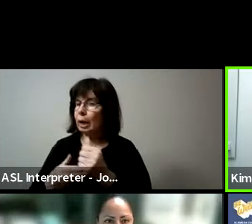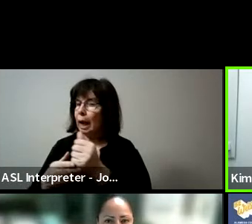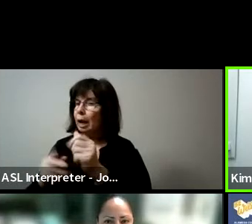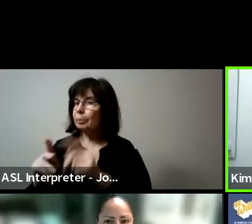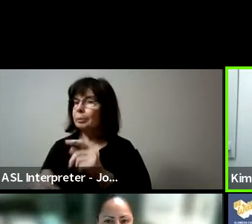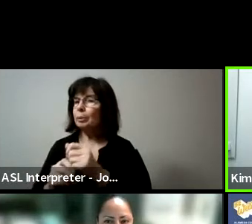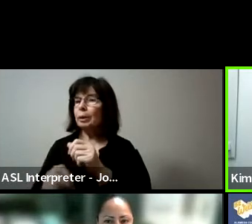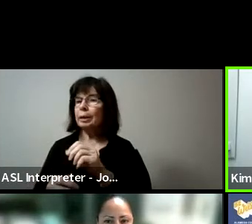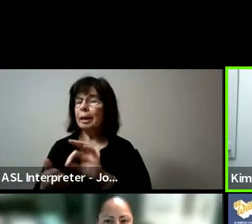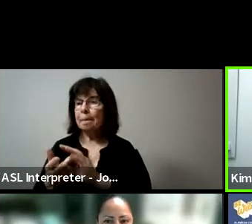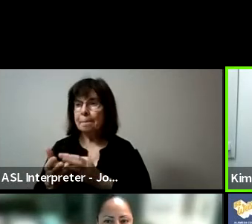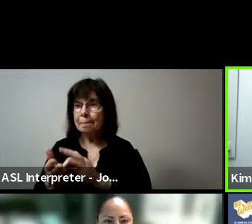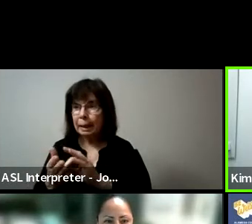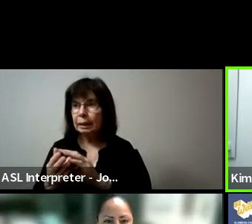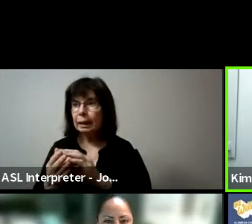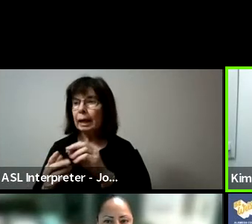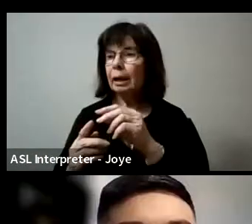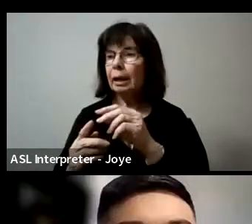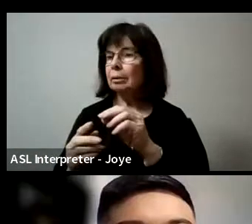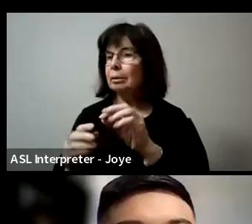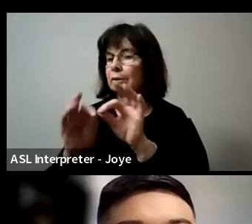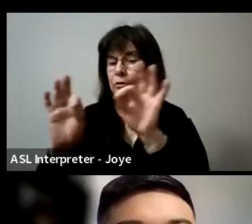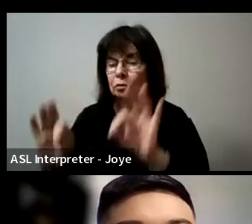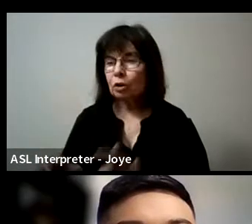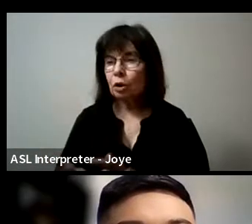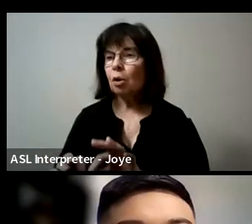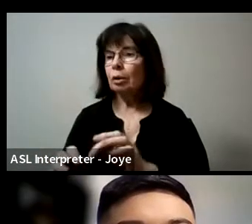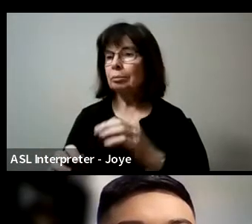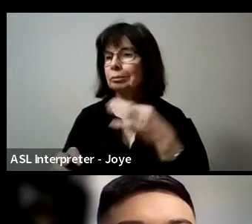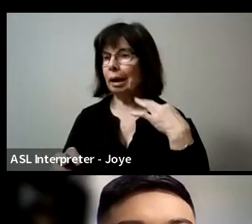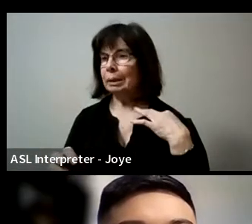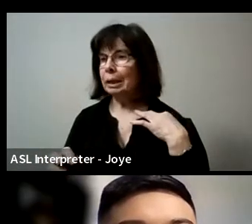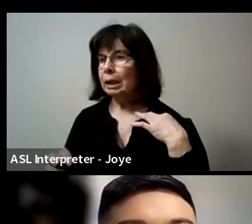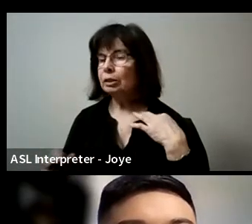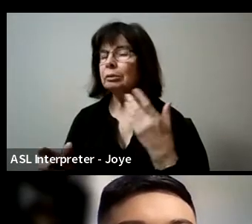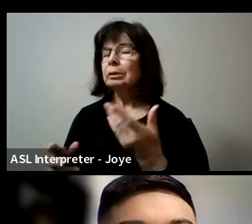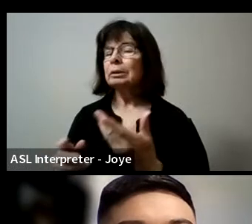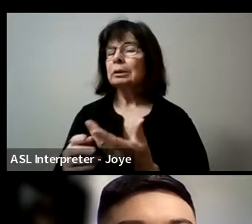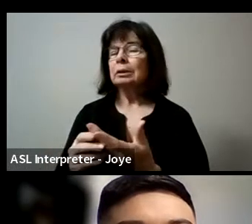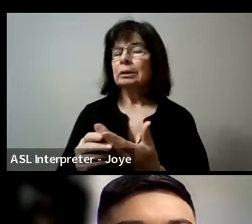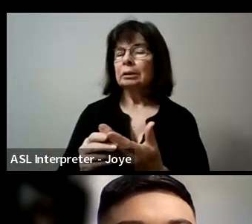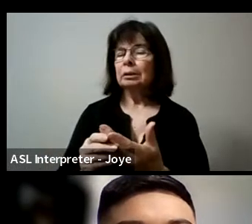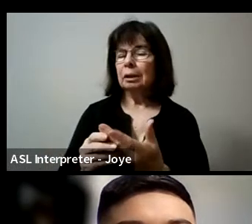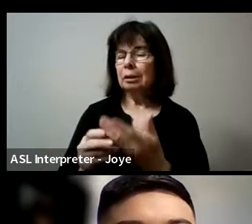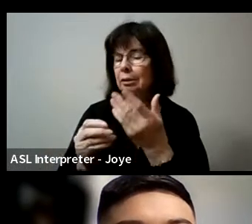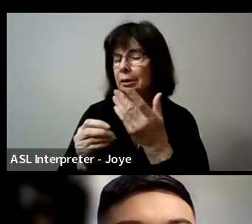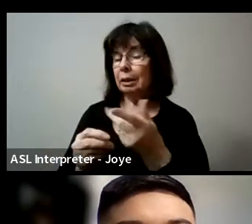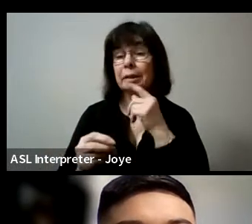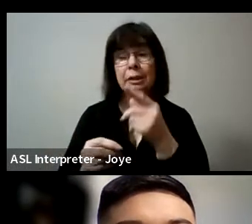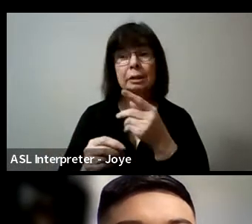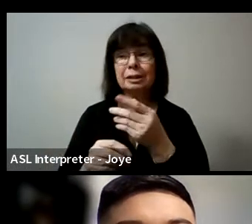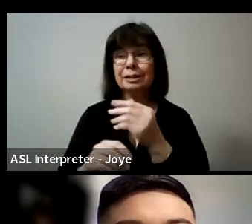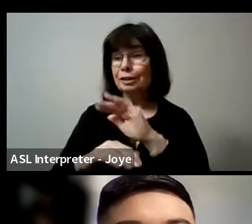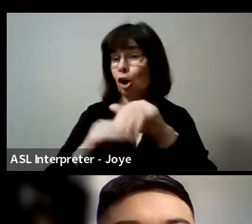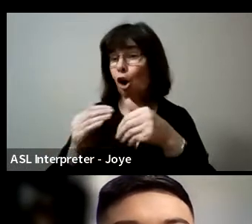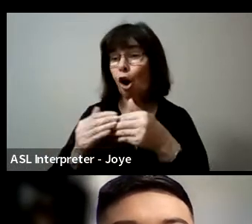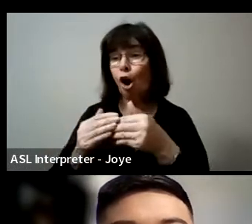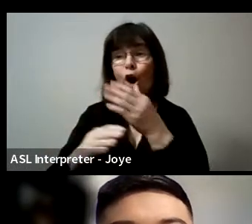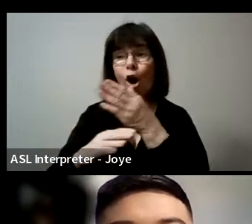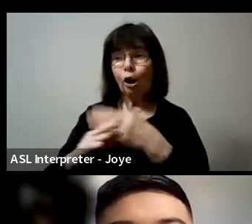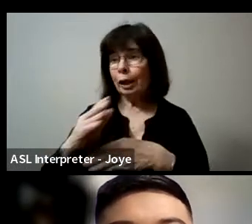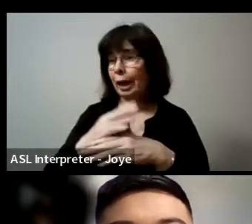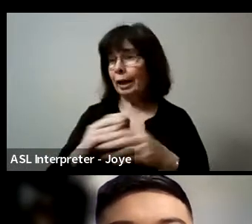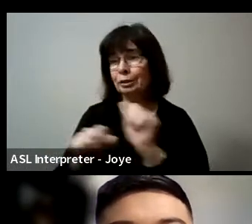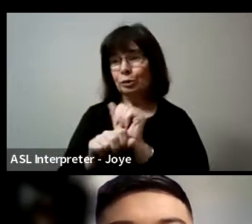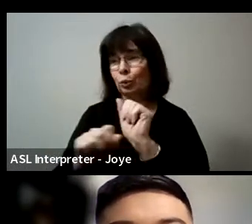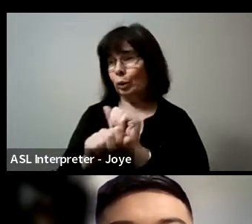applications, research process, to educate people, to let them know. And so it's really, this is an all hands on deck. And so the